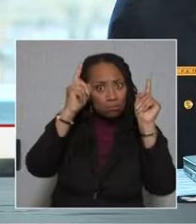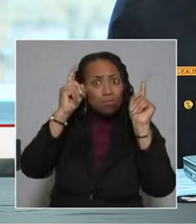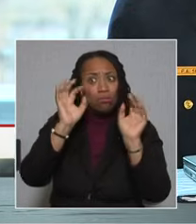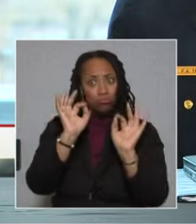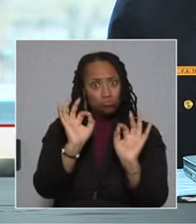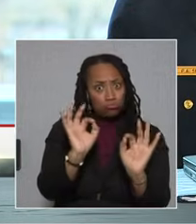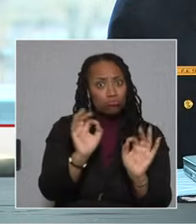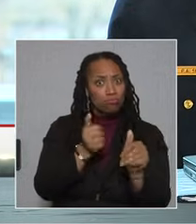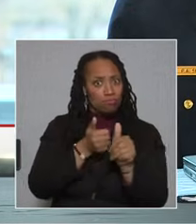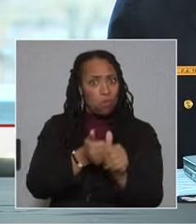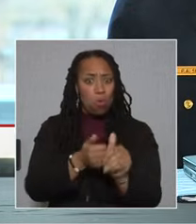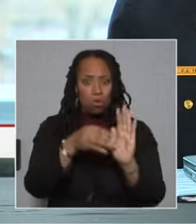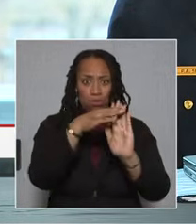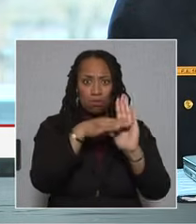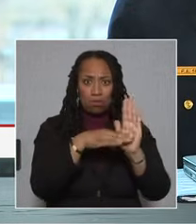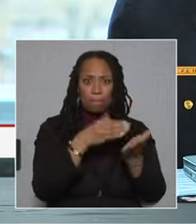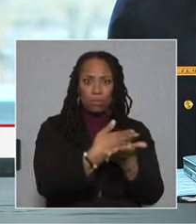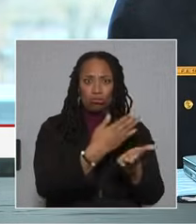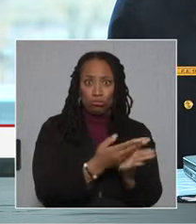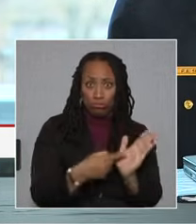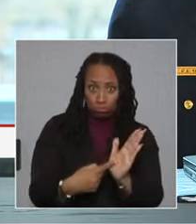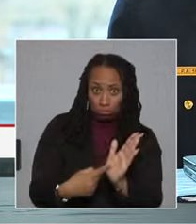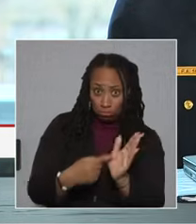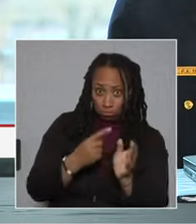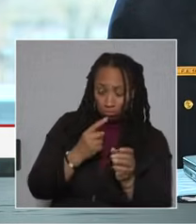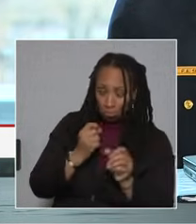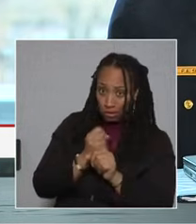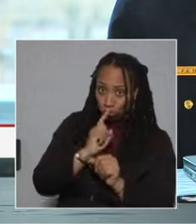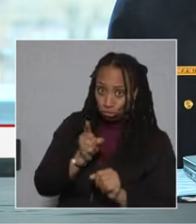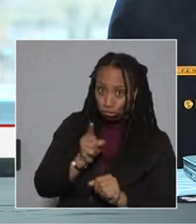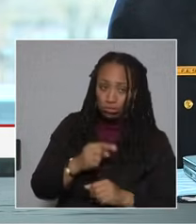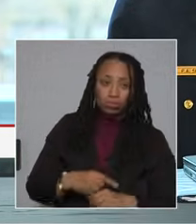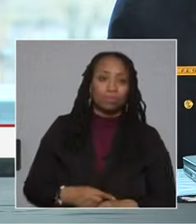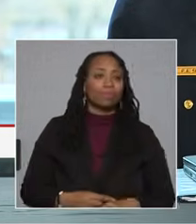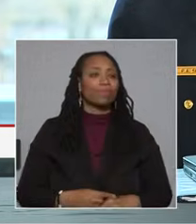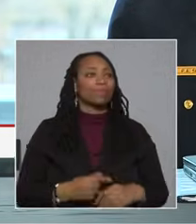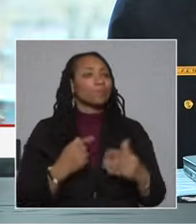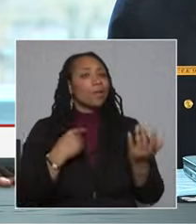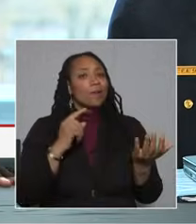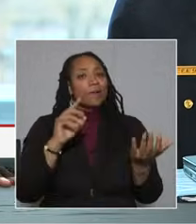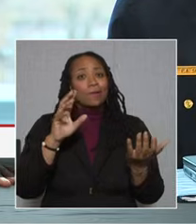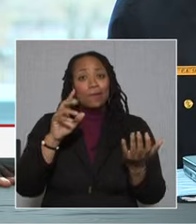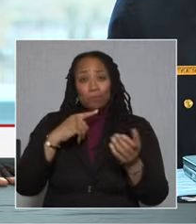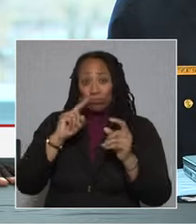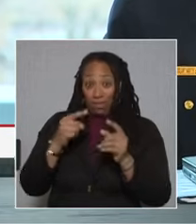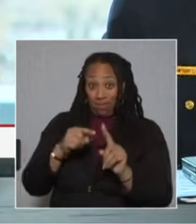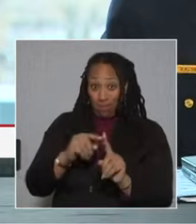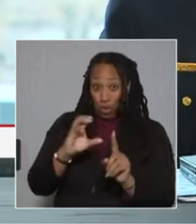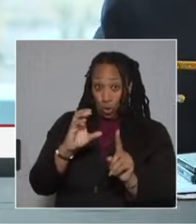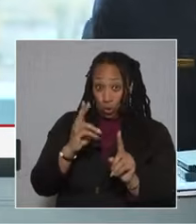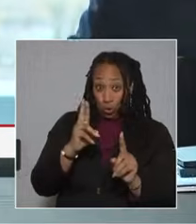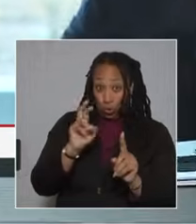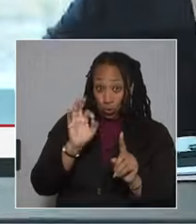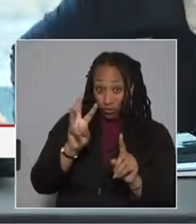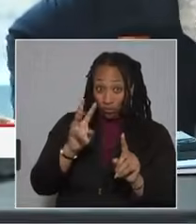questions about recreation activities, in my opinion. Right. Thank you, everybody.